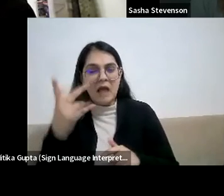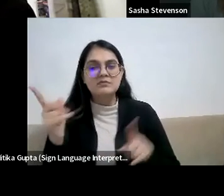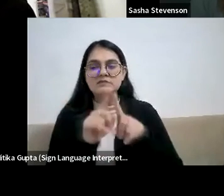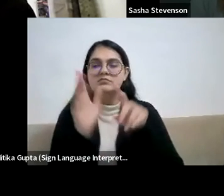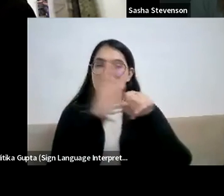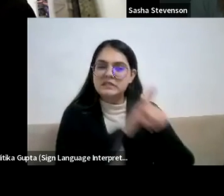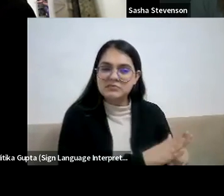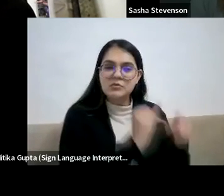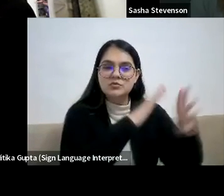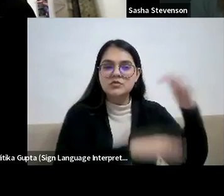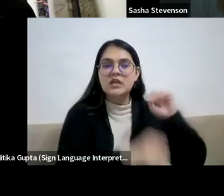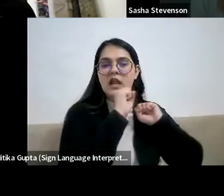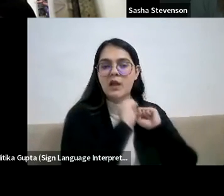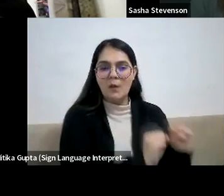discrimination.